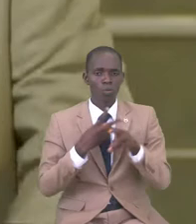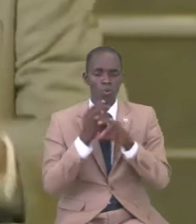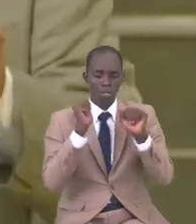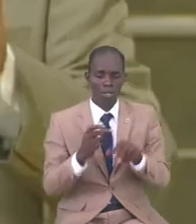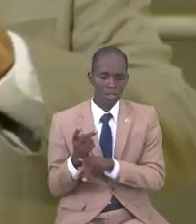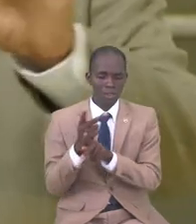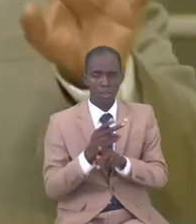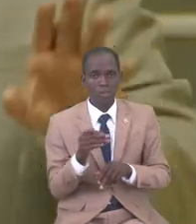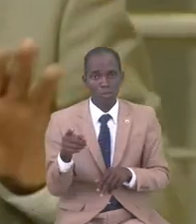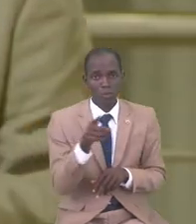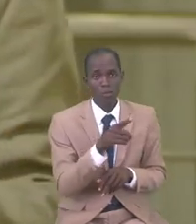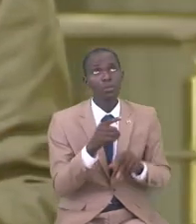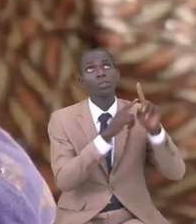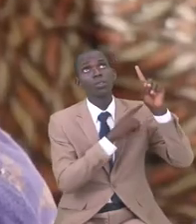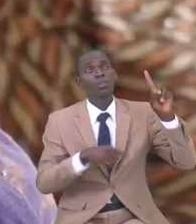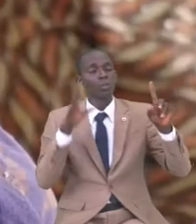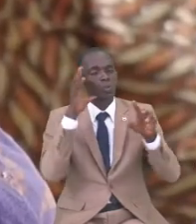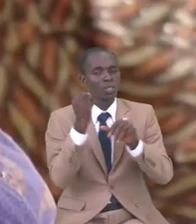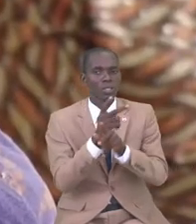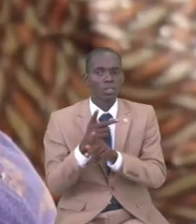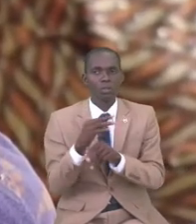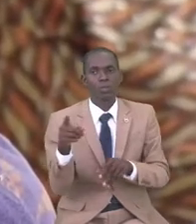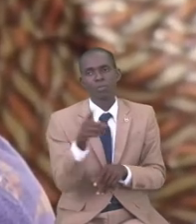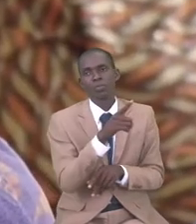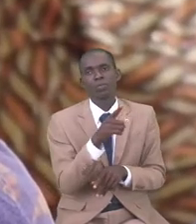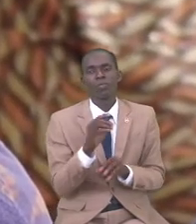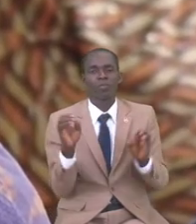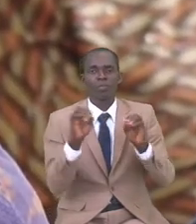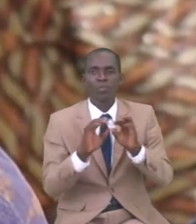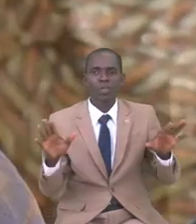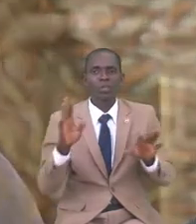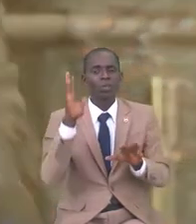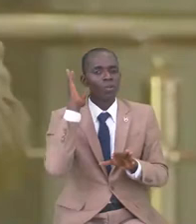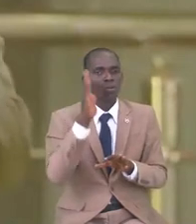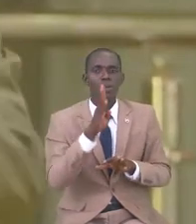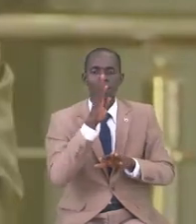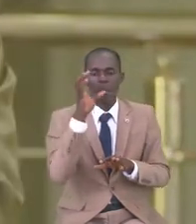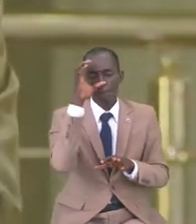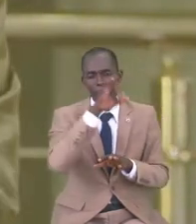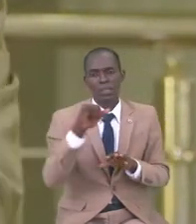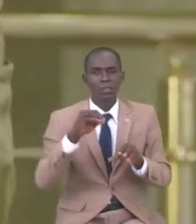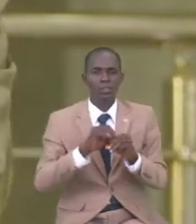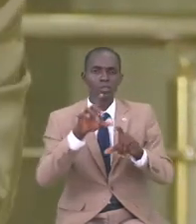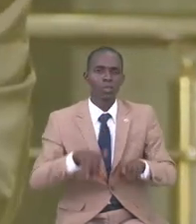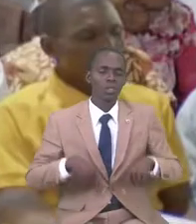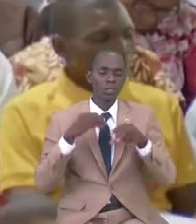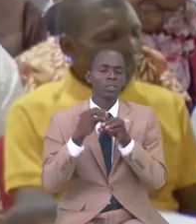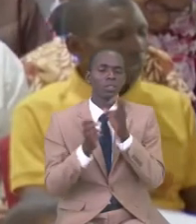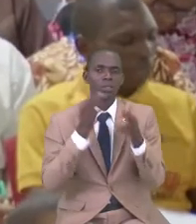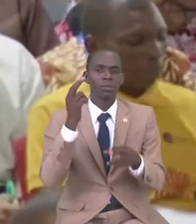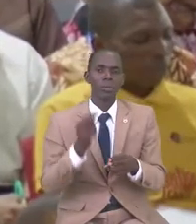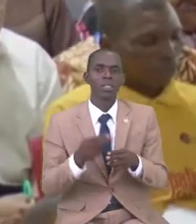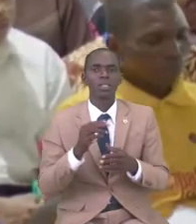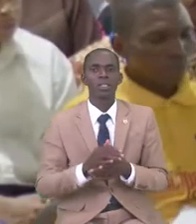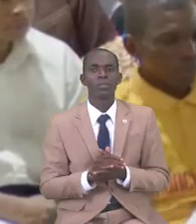you, he will take care of you. Amen. Nothing will be missing in your life in Jesus' name.